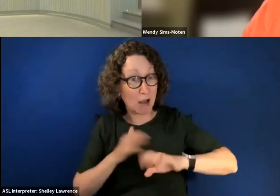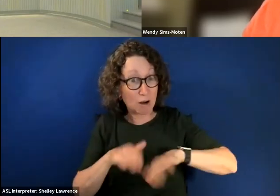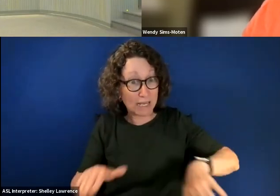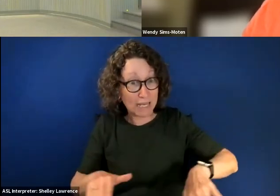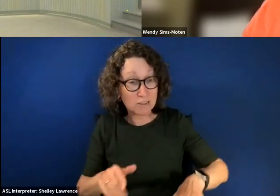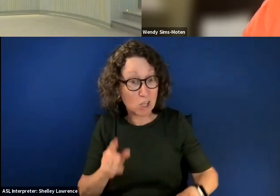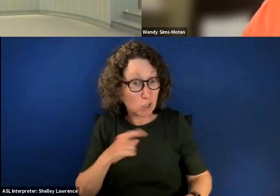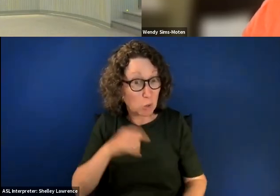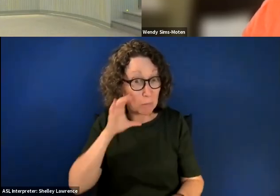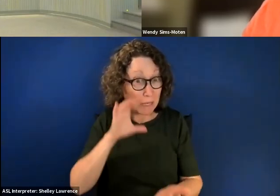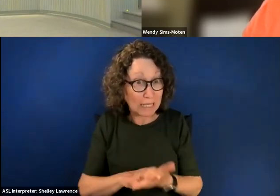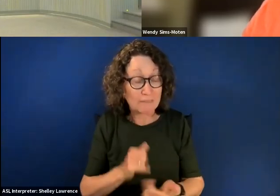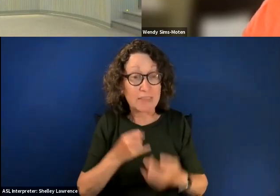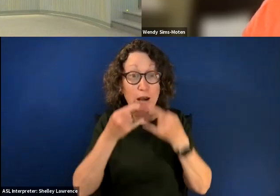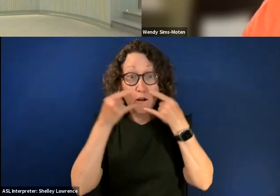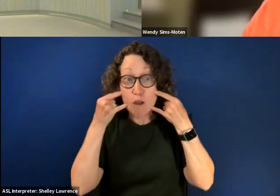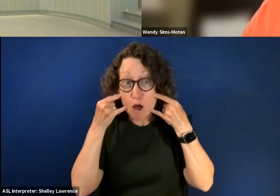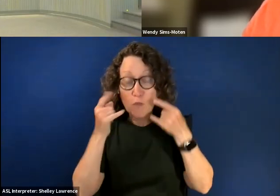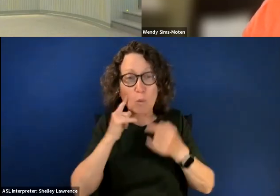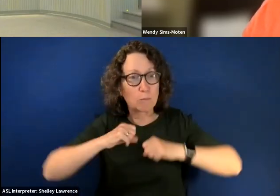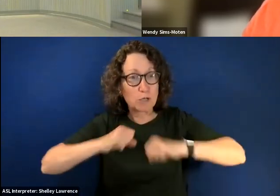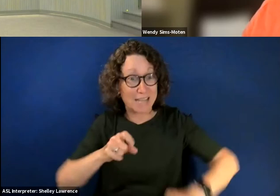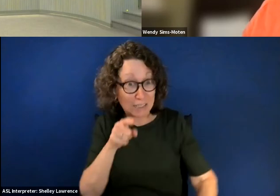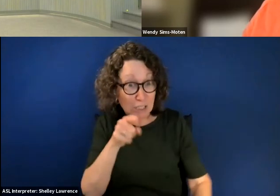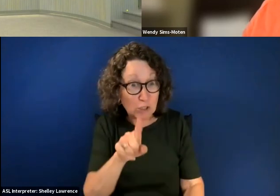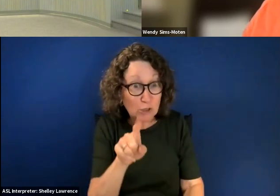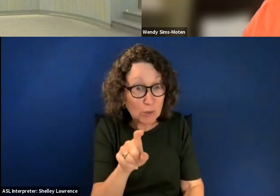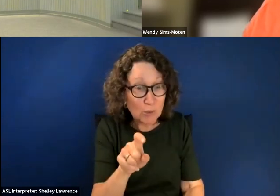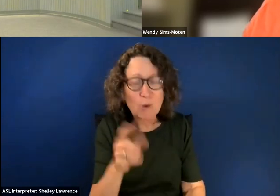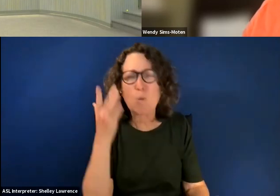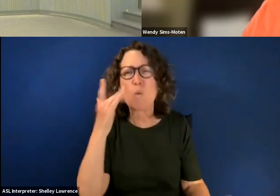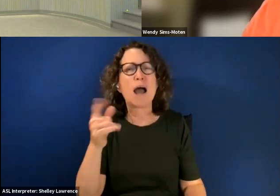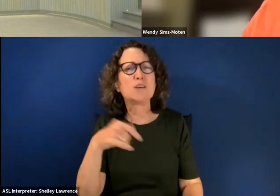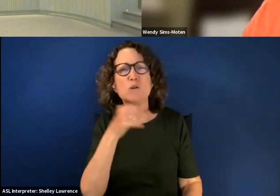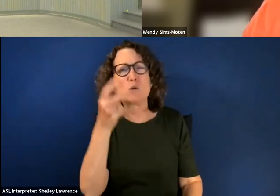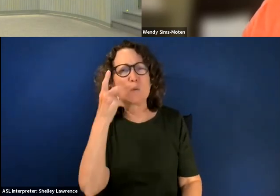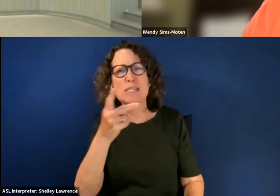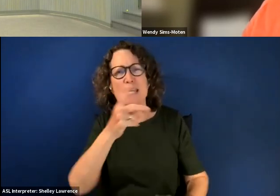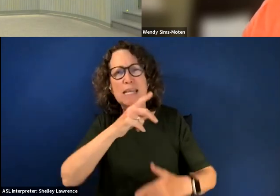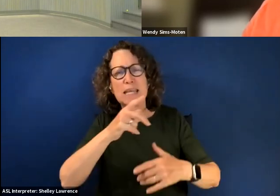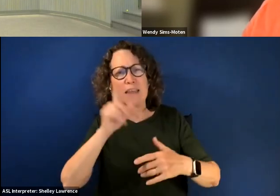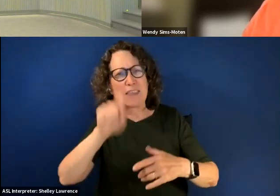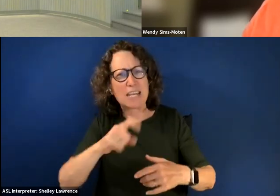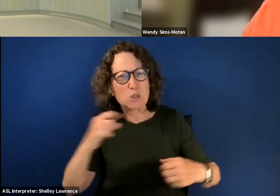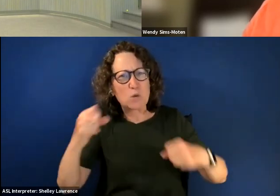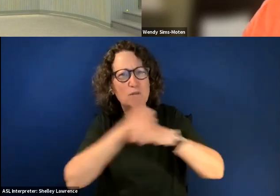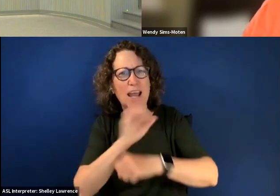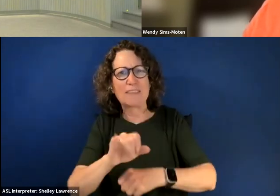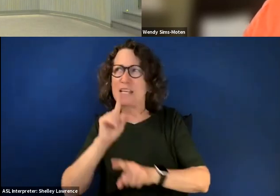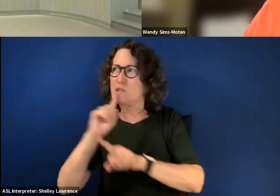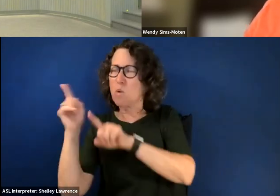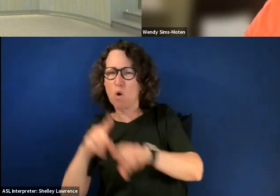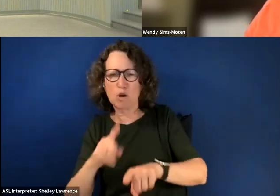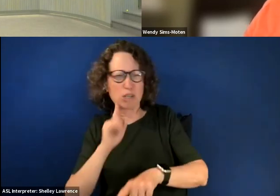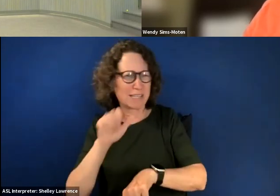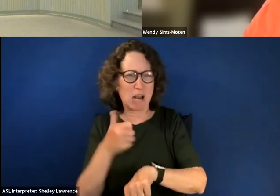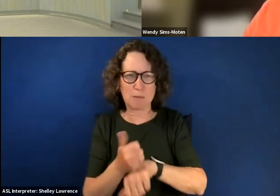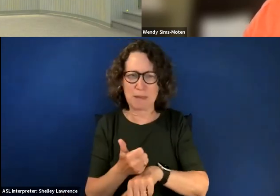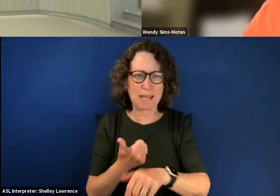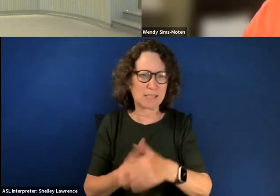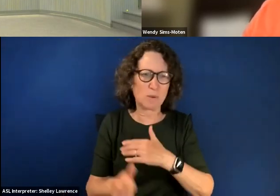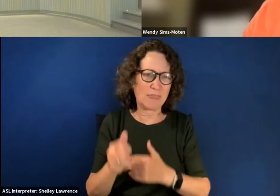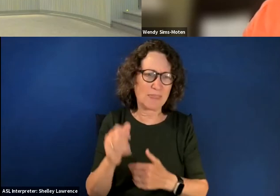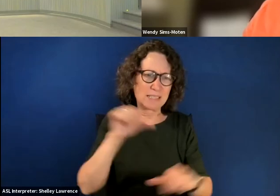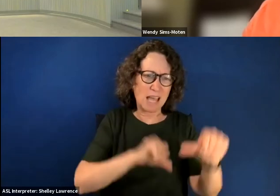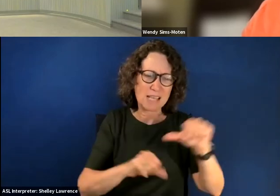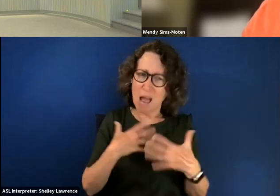you honestly believe that a cloth mask is protecting you? Why do you see the need to fight these health orders that are not based in science? I